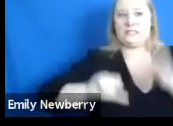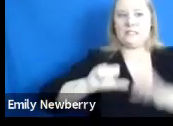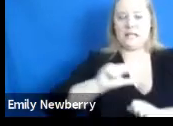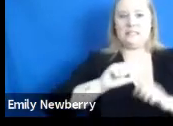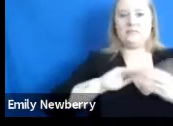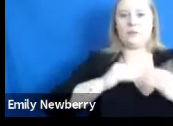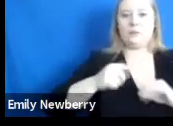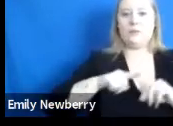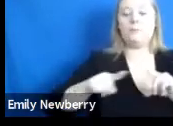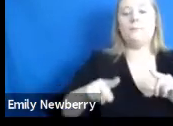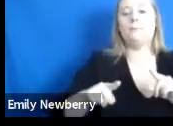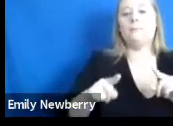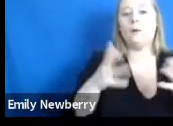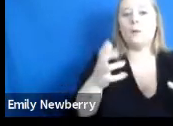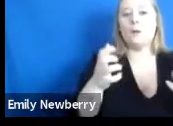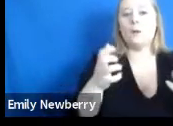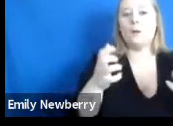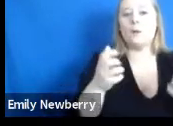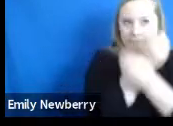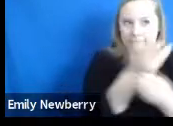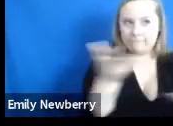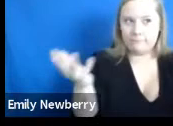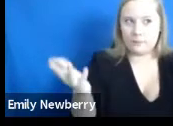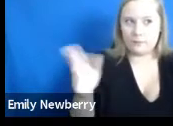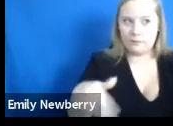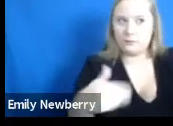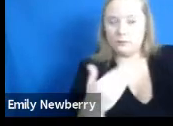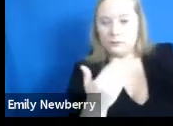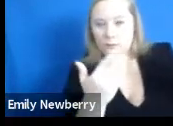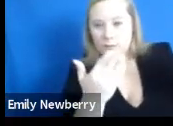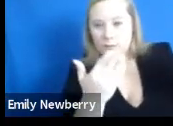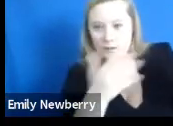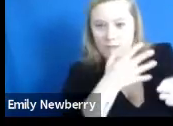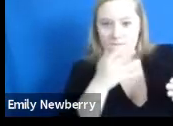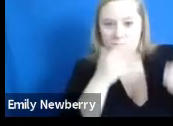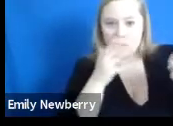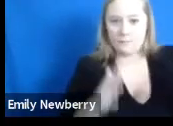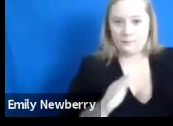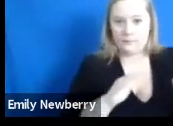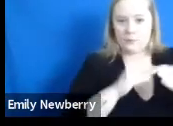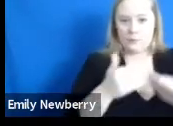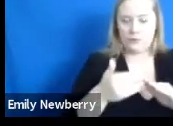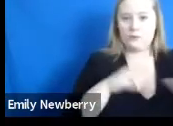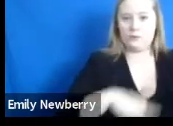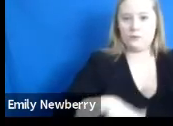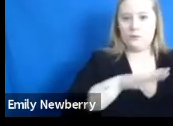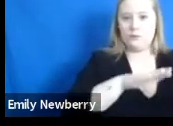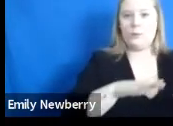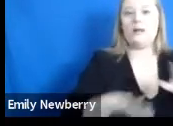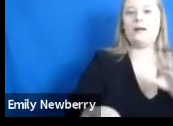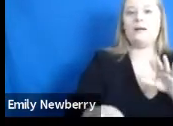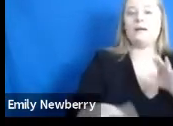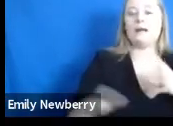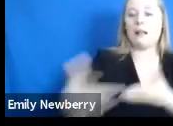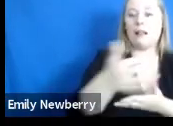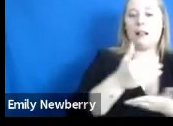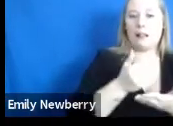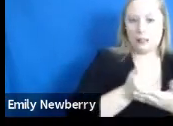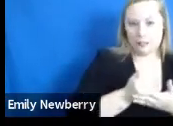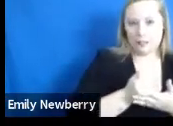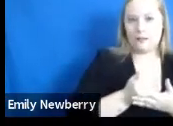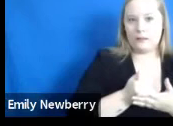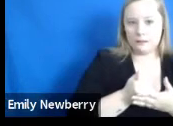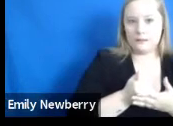to confirm these results and bring it out to the farming community, we actually collected the corns, pumpkin, melon, chili,